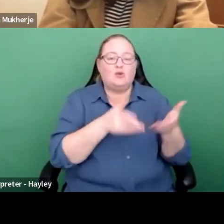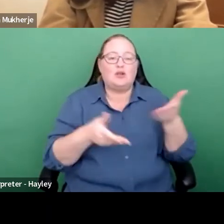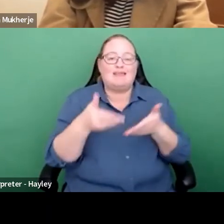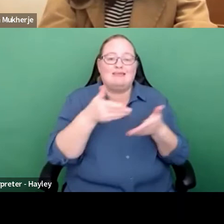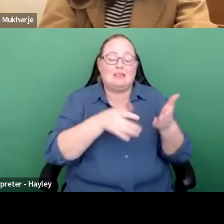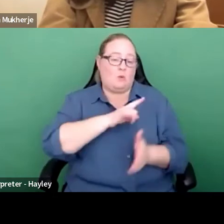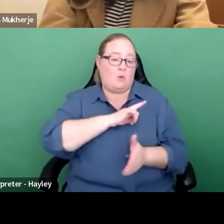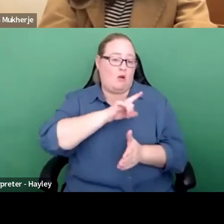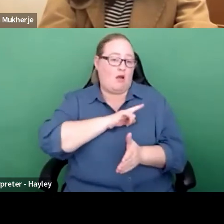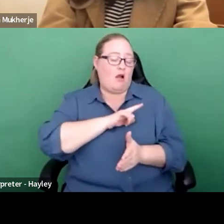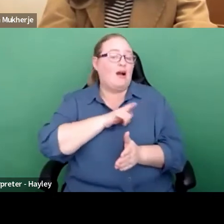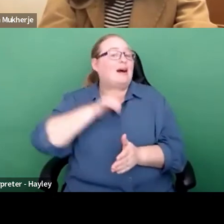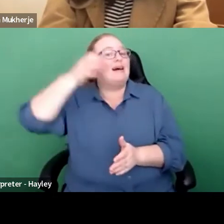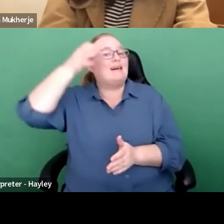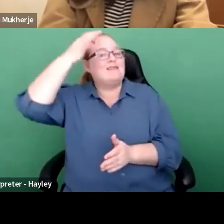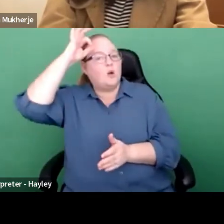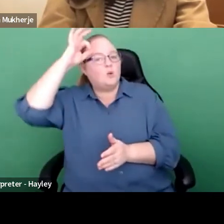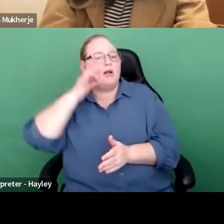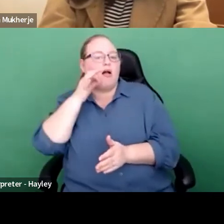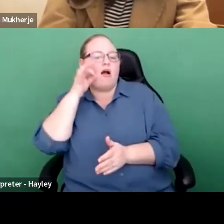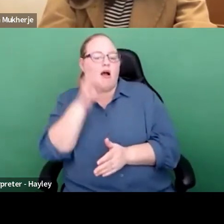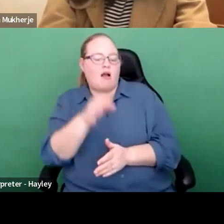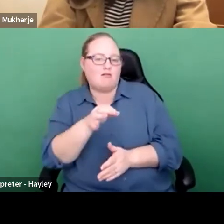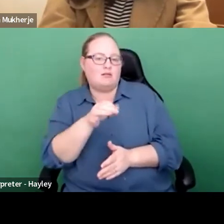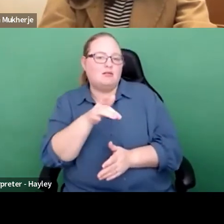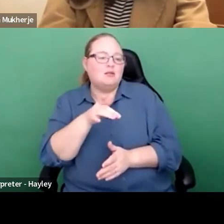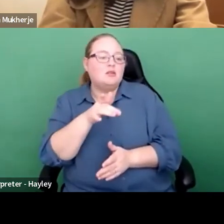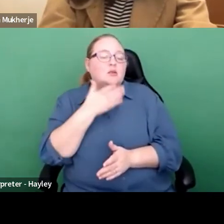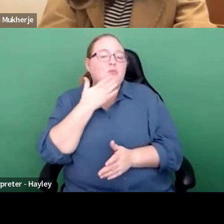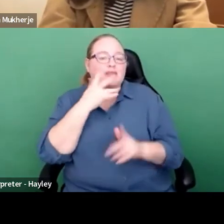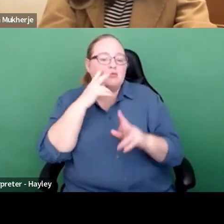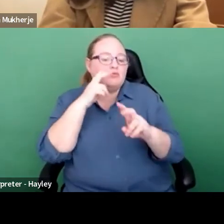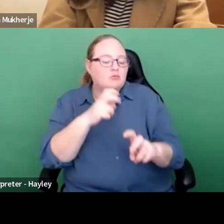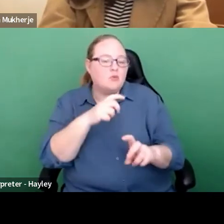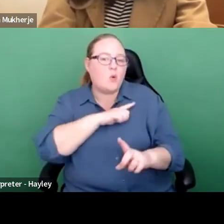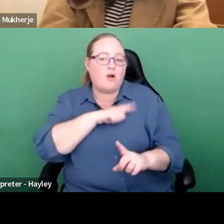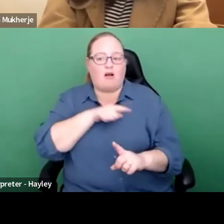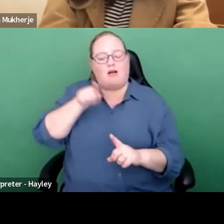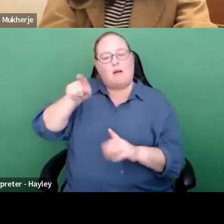council, had basically requested it because they were formulating a new policy.